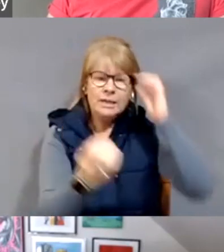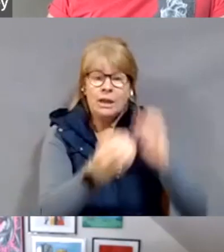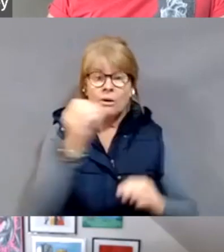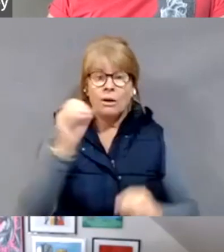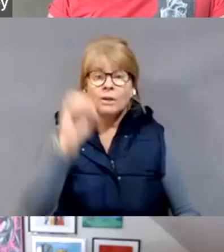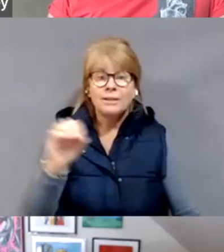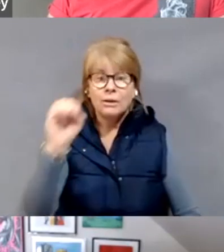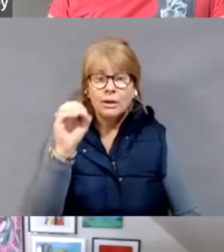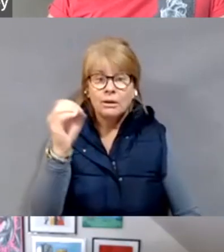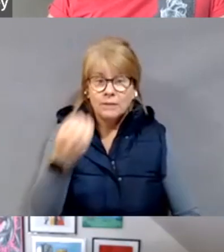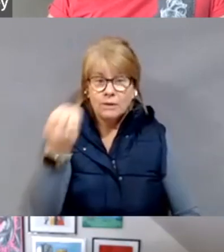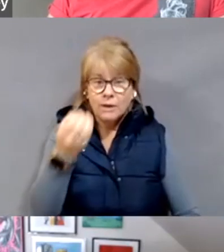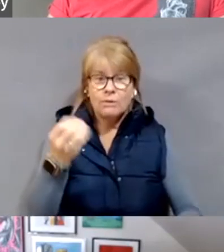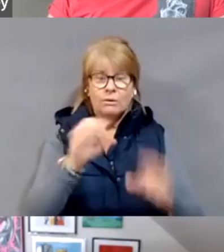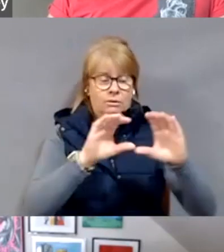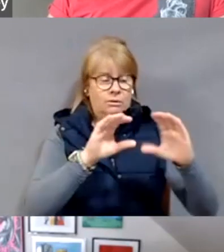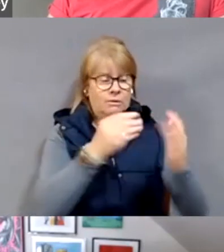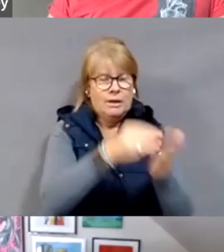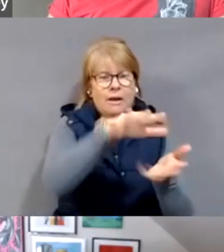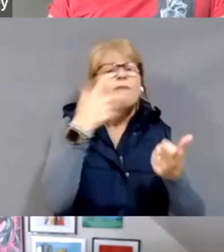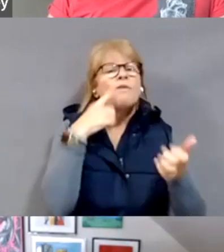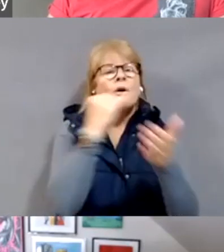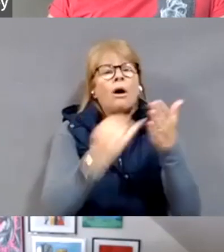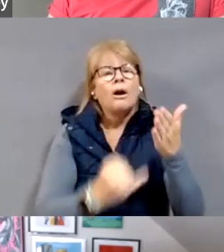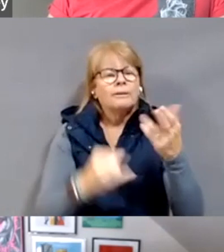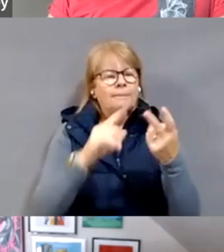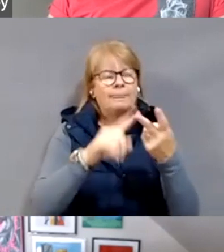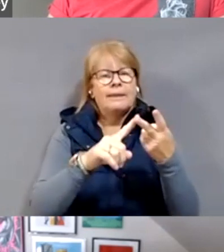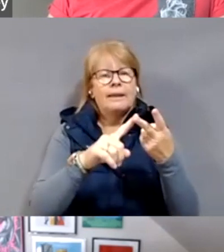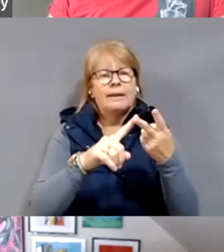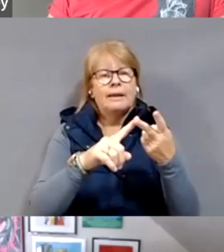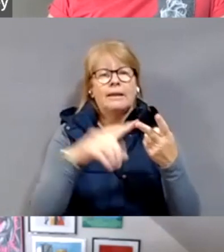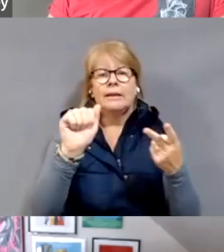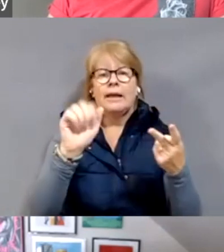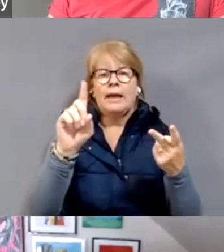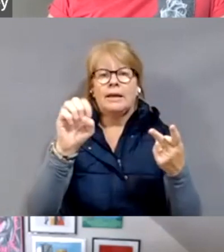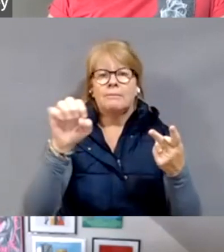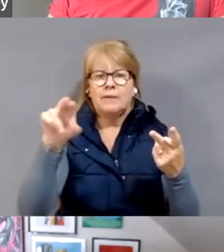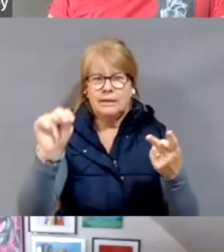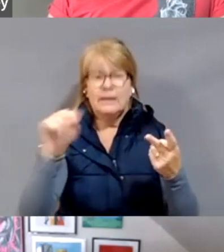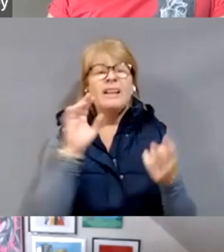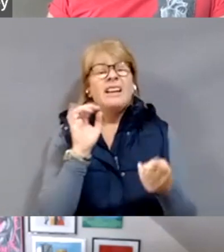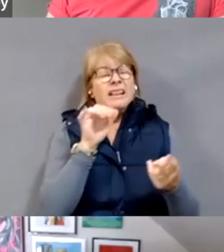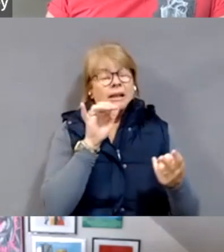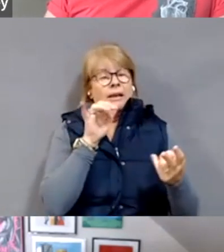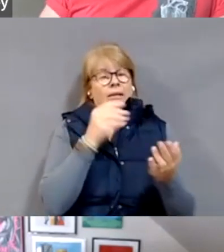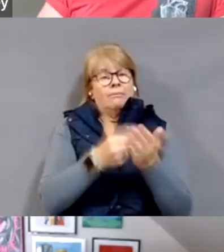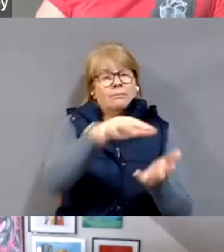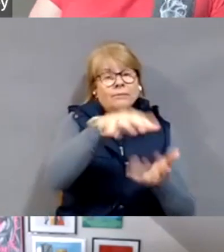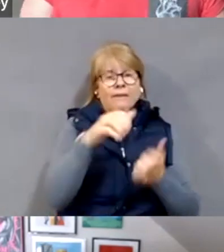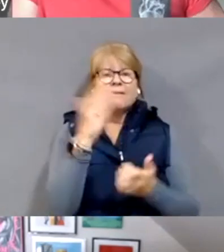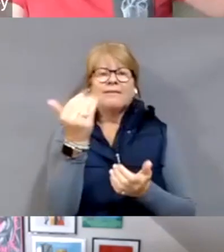and they were for arts administration, and it was $15,000 a year, which was basically my income until 3 years